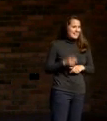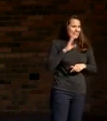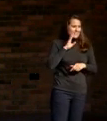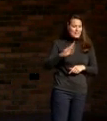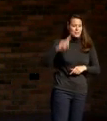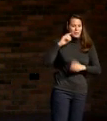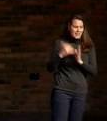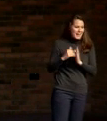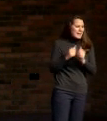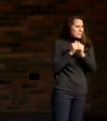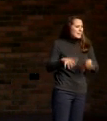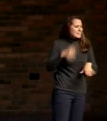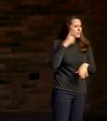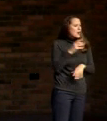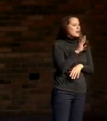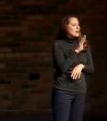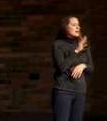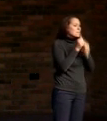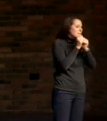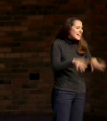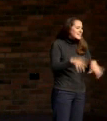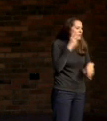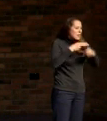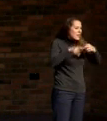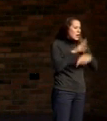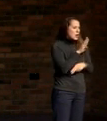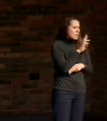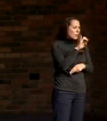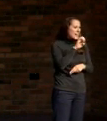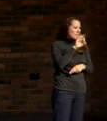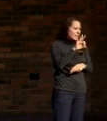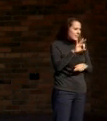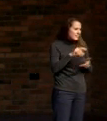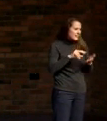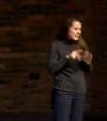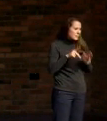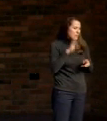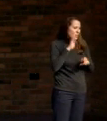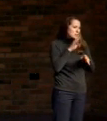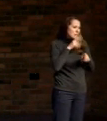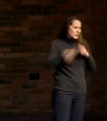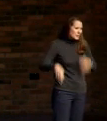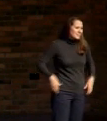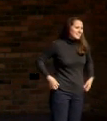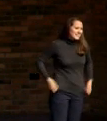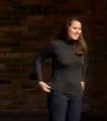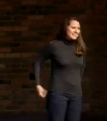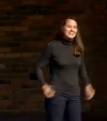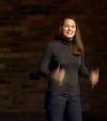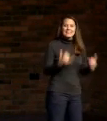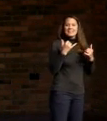again. They shall be heard again. I will be brief on today. I want to begin by giving honor to Bryn Ellis,